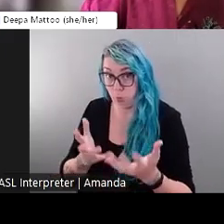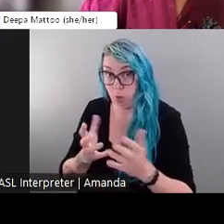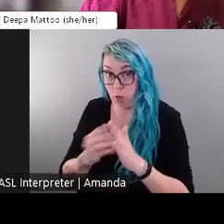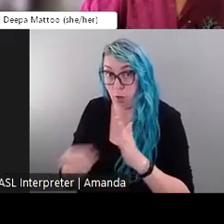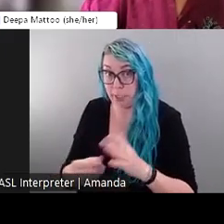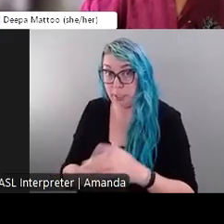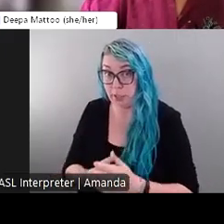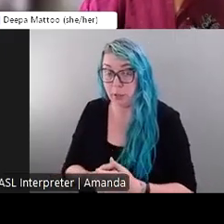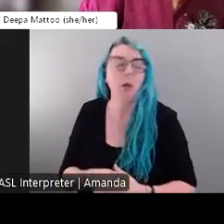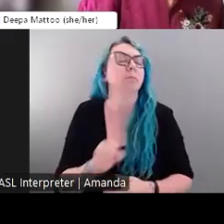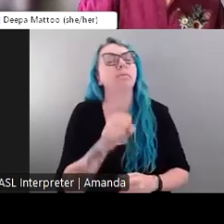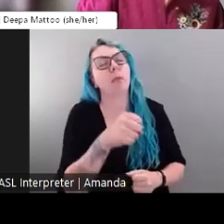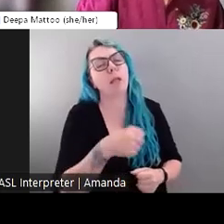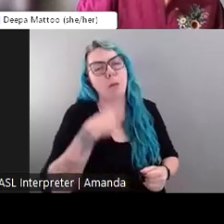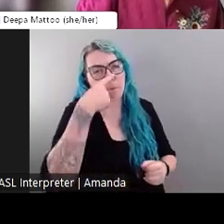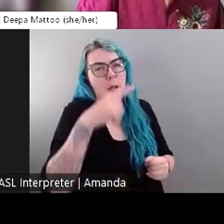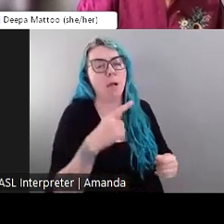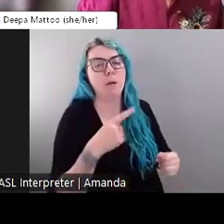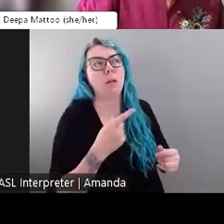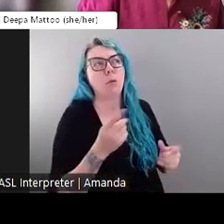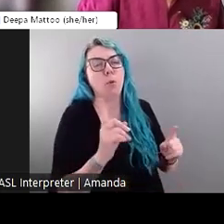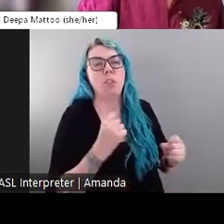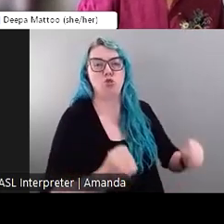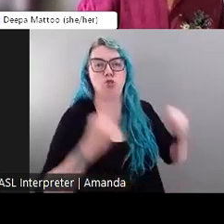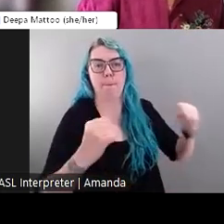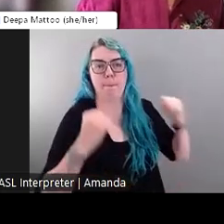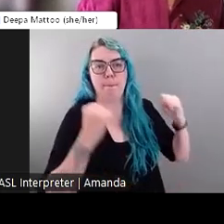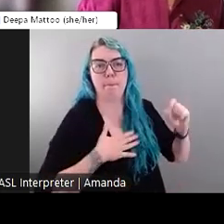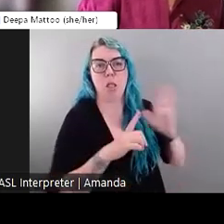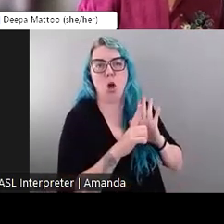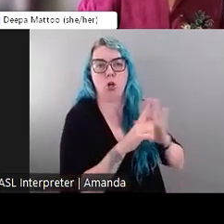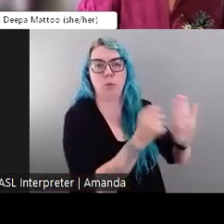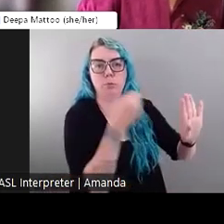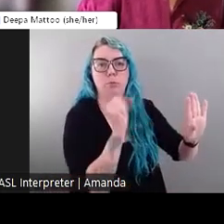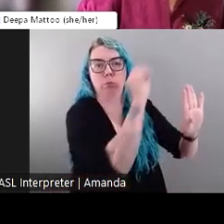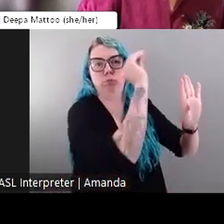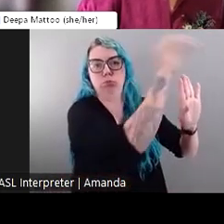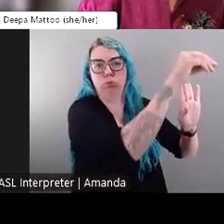gym locker. Um, That's a perfect idea,